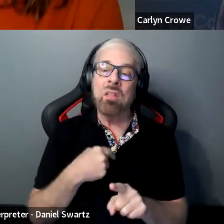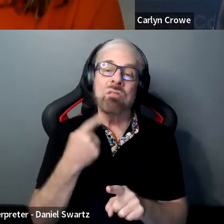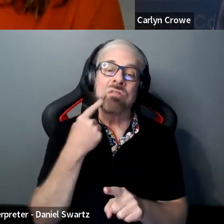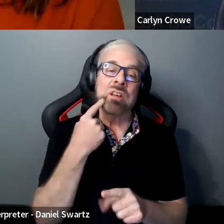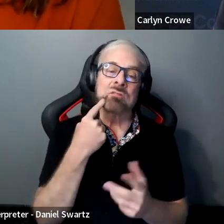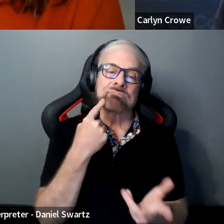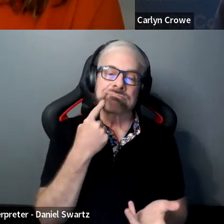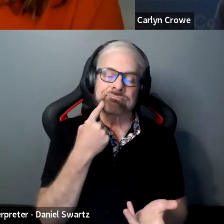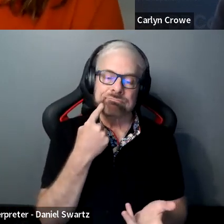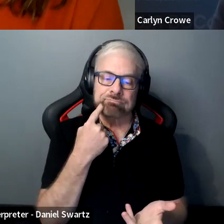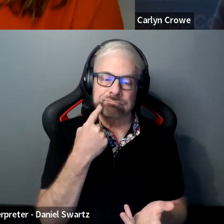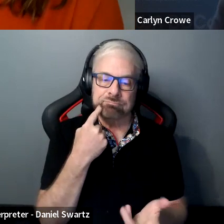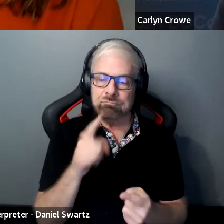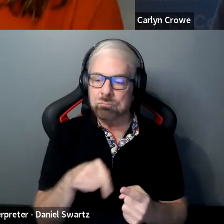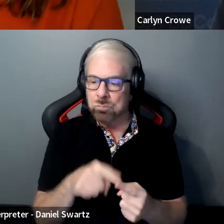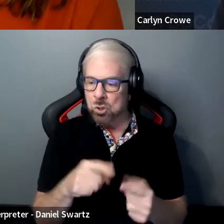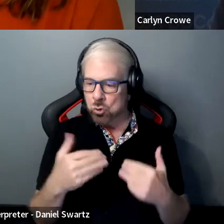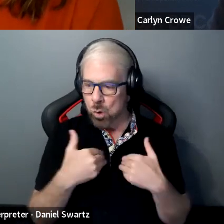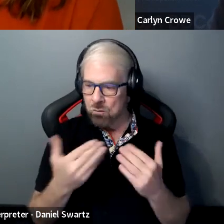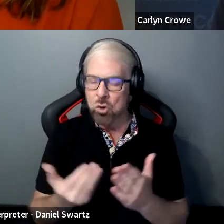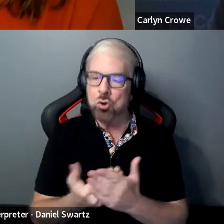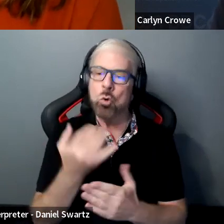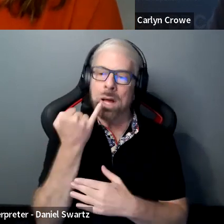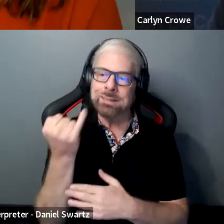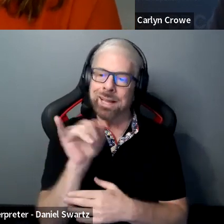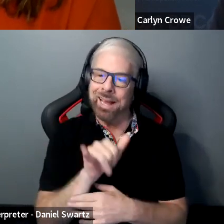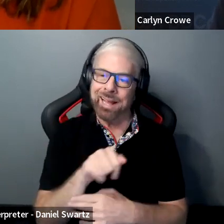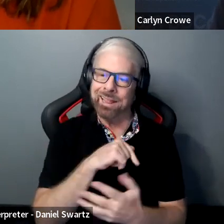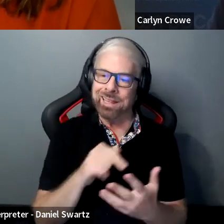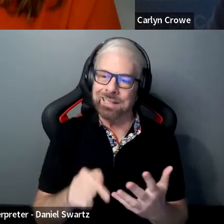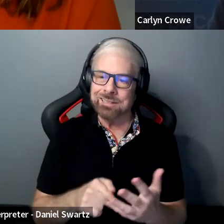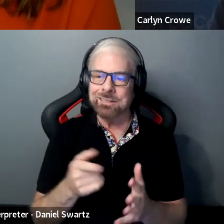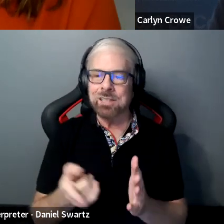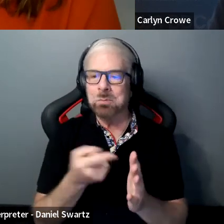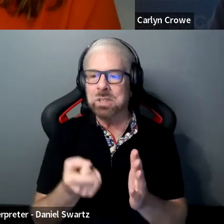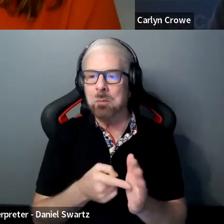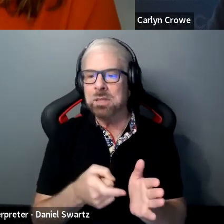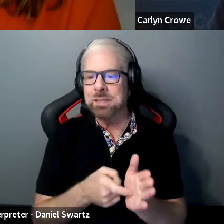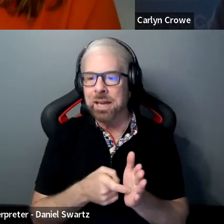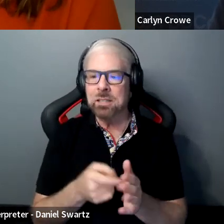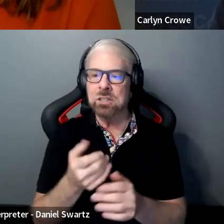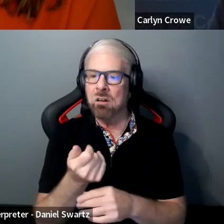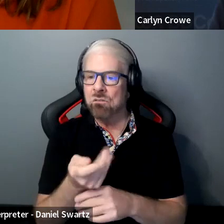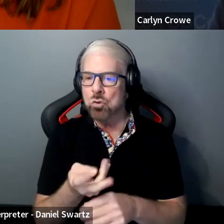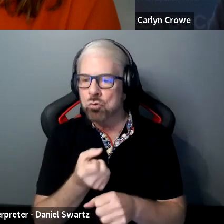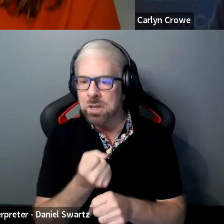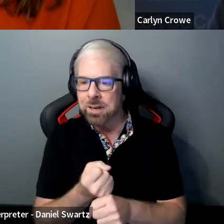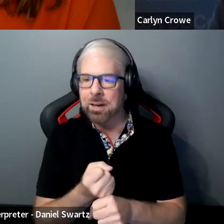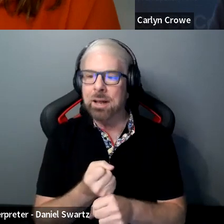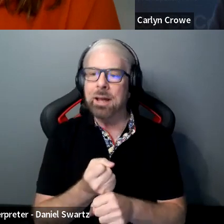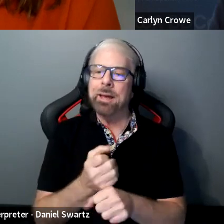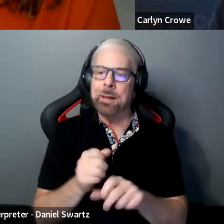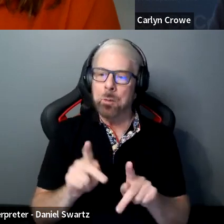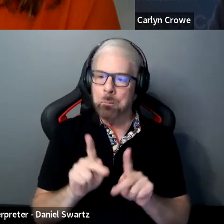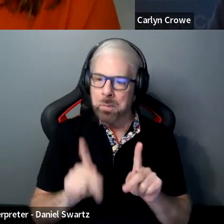you have new ideas like these, sometimes it takes a couple years to get people ready to pass